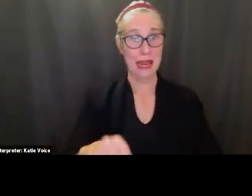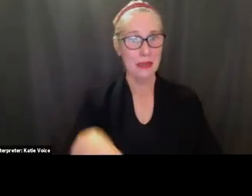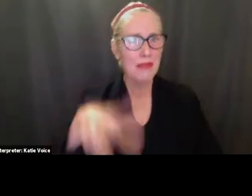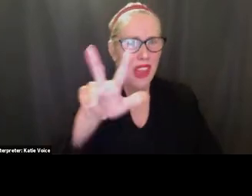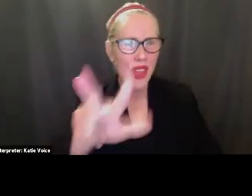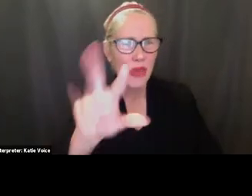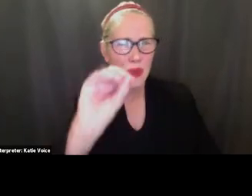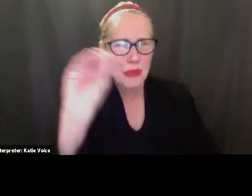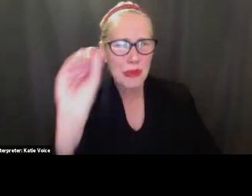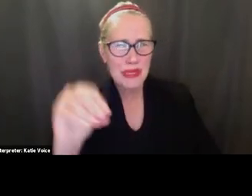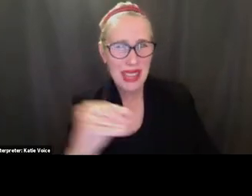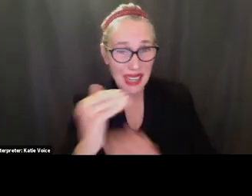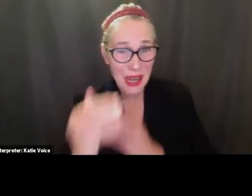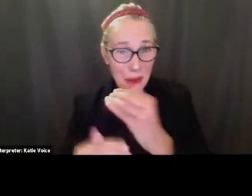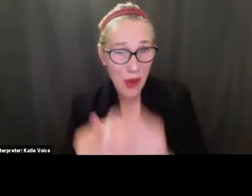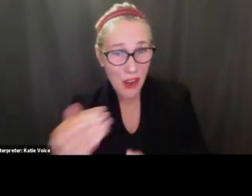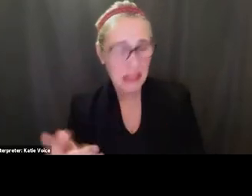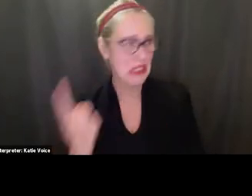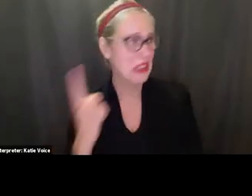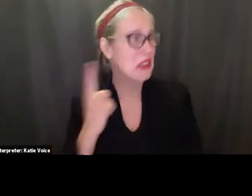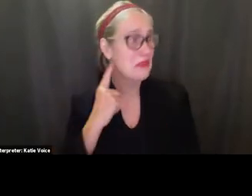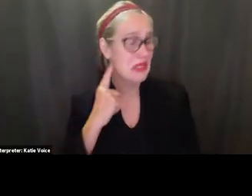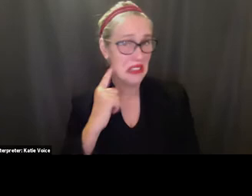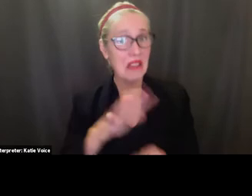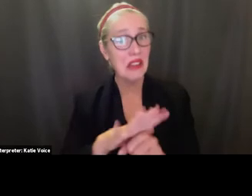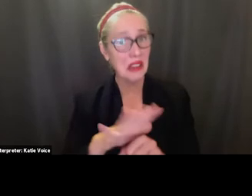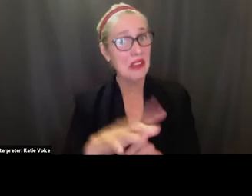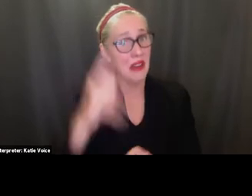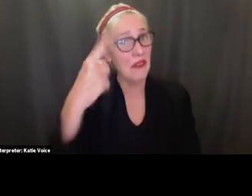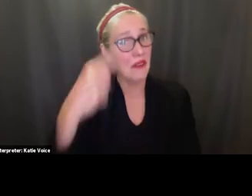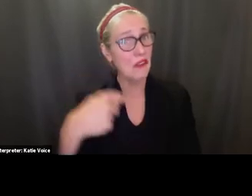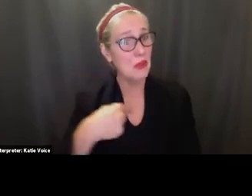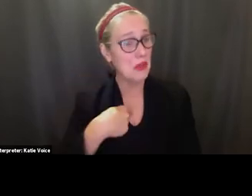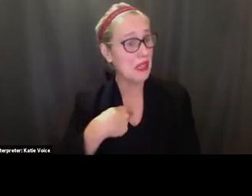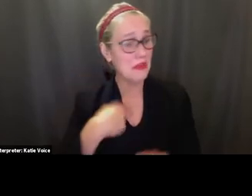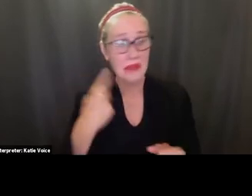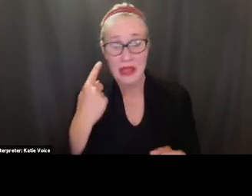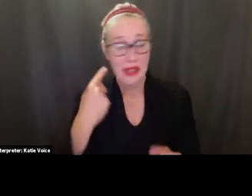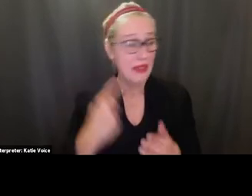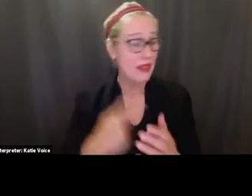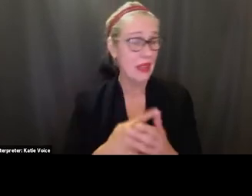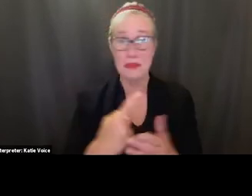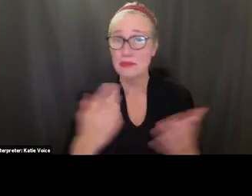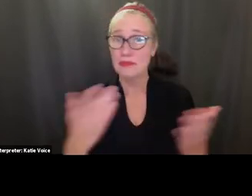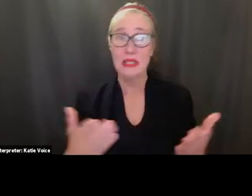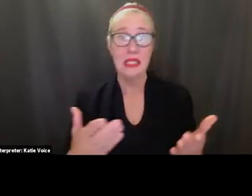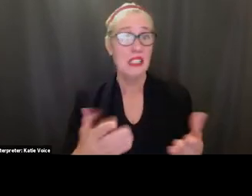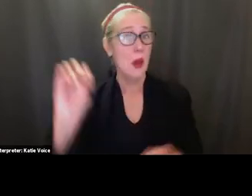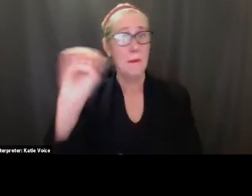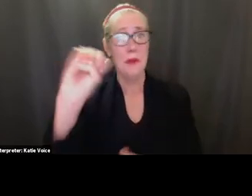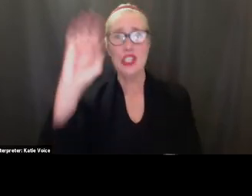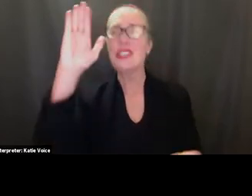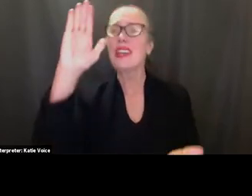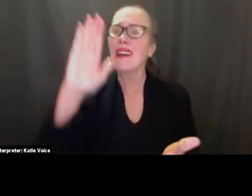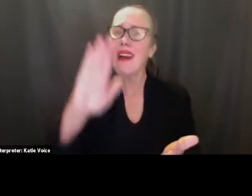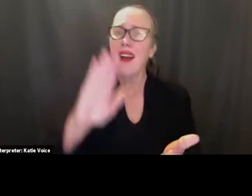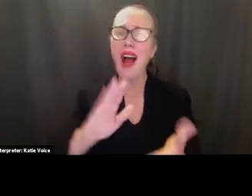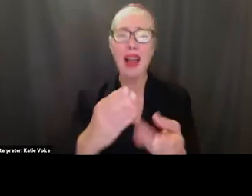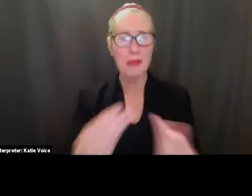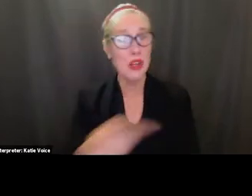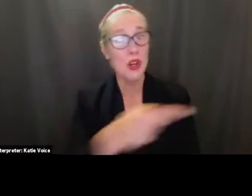progress that sounds like enough uh enough to just calm the emergency down you guys can